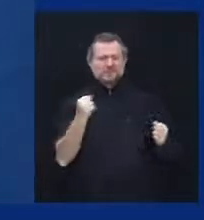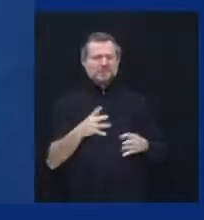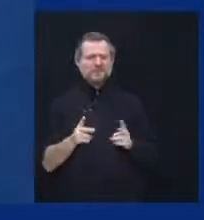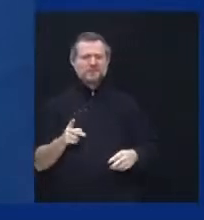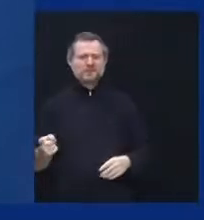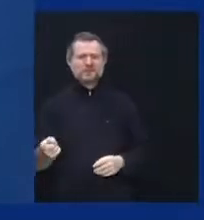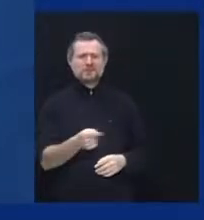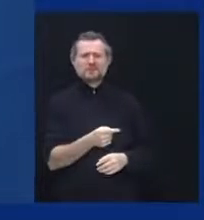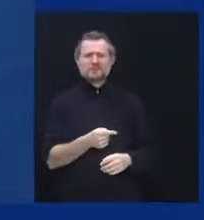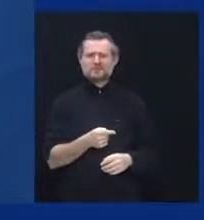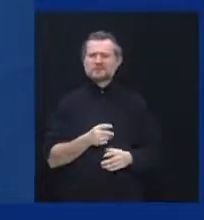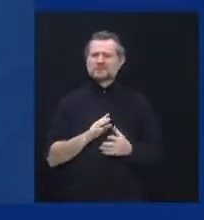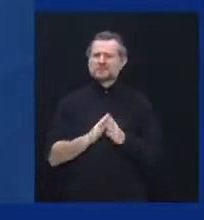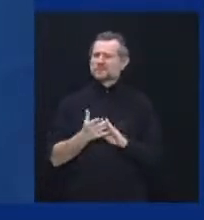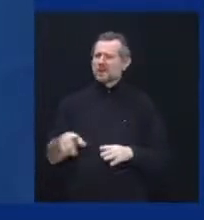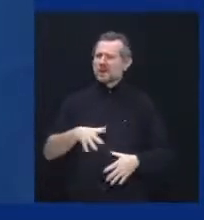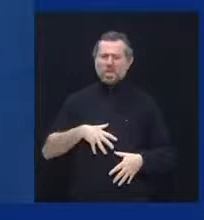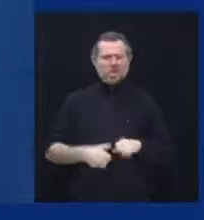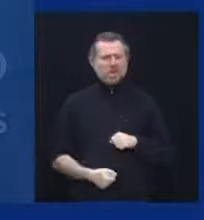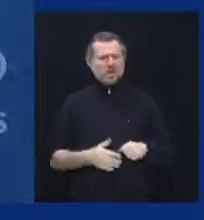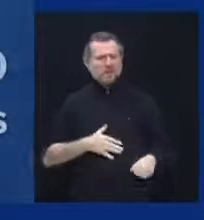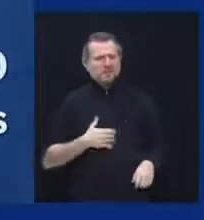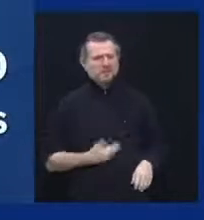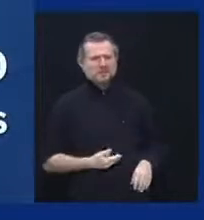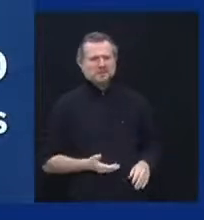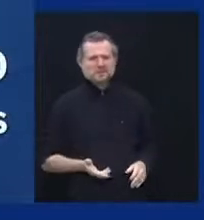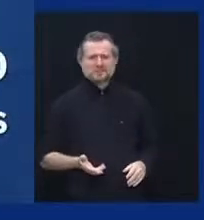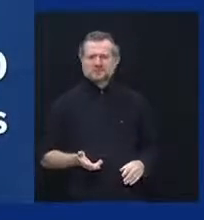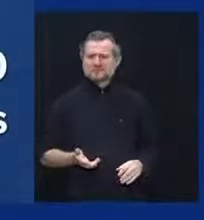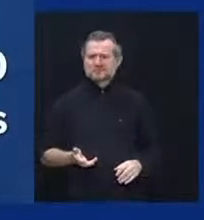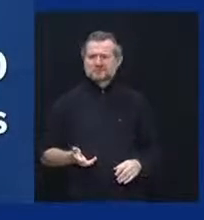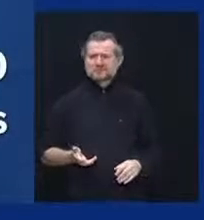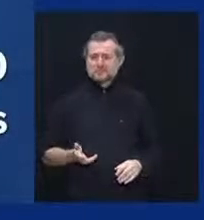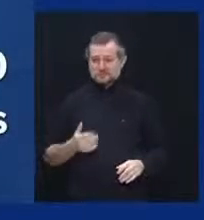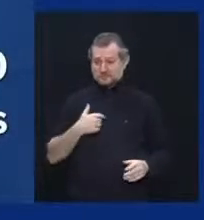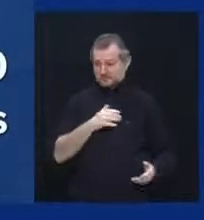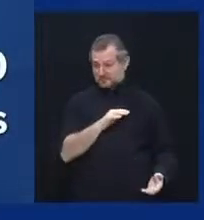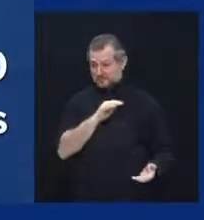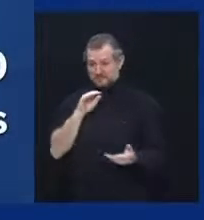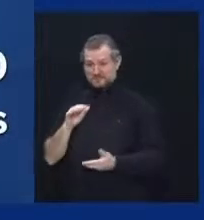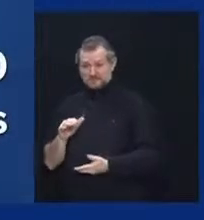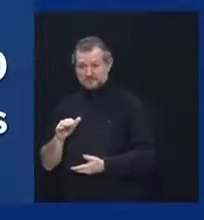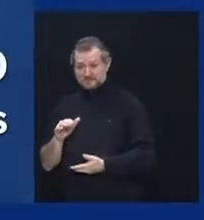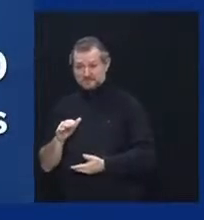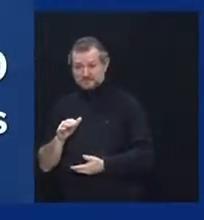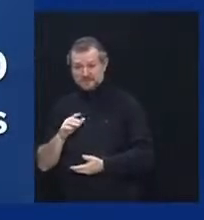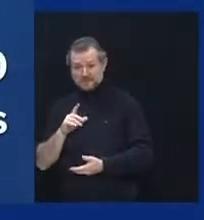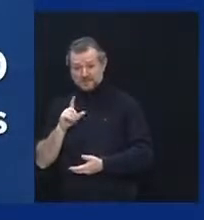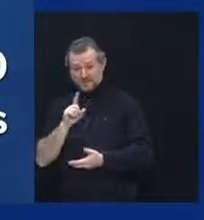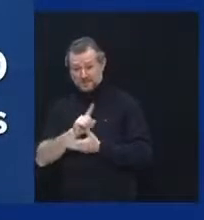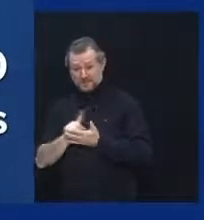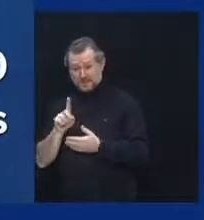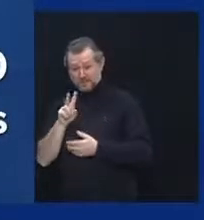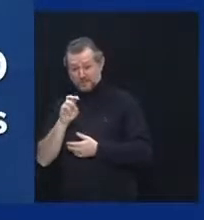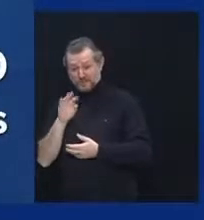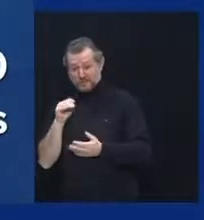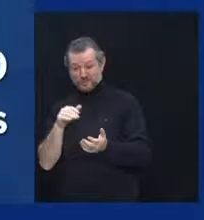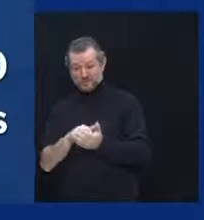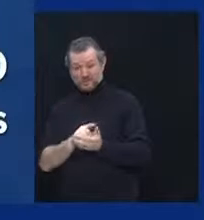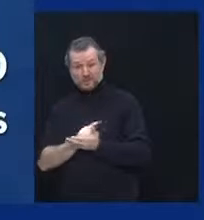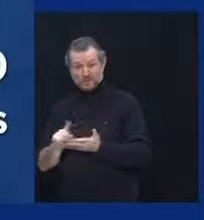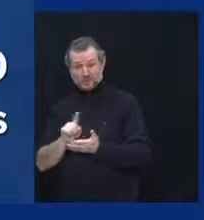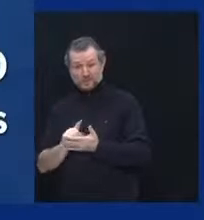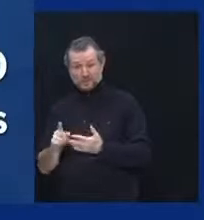people at a very delicate time. We get 300,000 vaccines per week to do 7 million